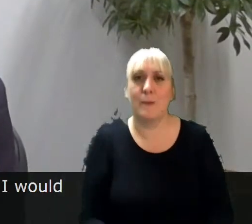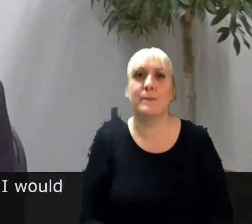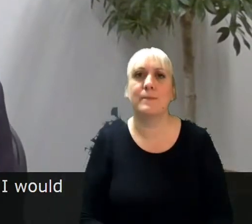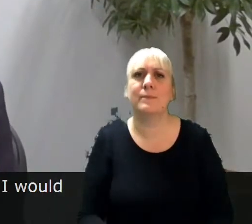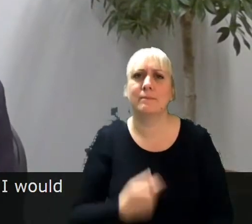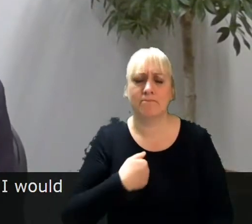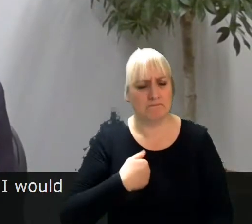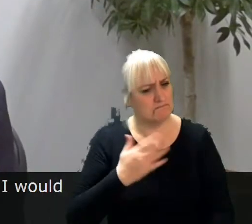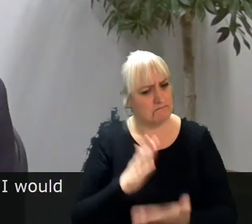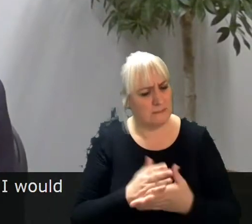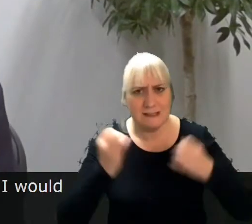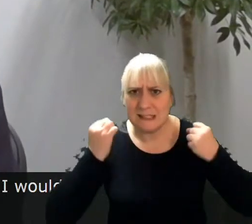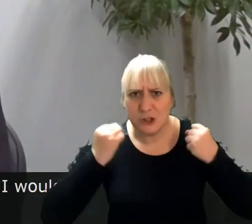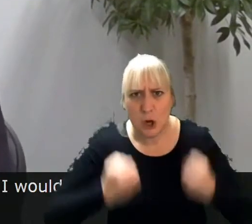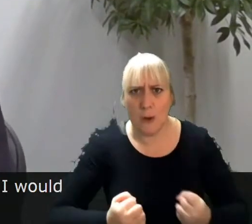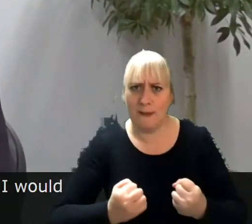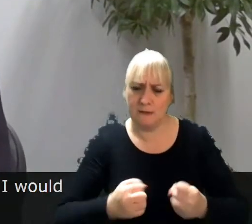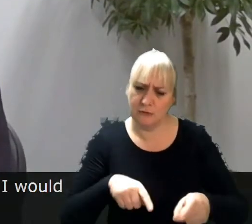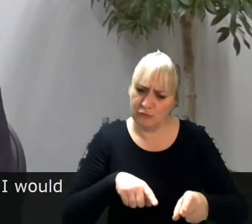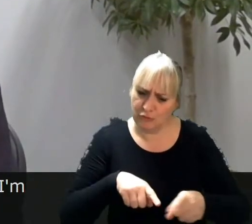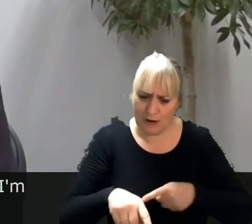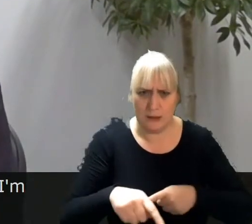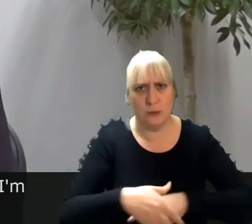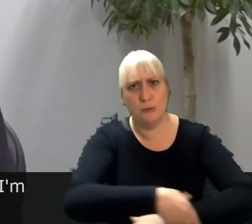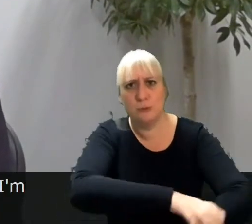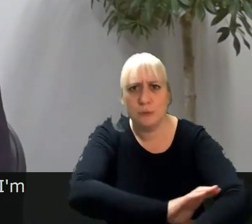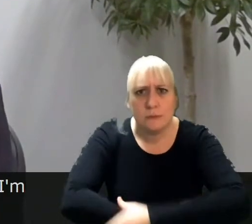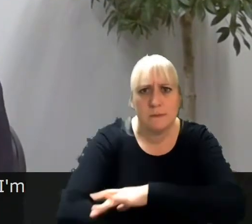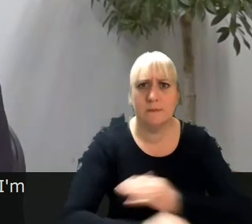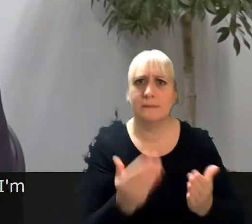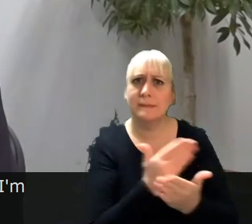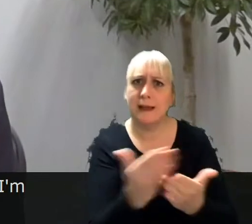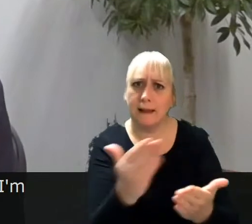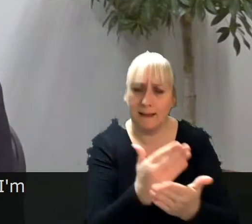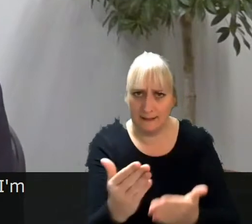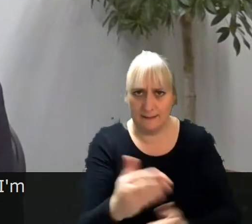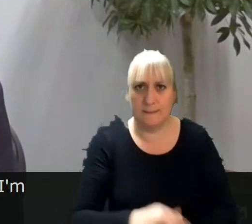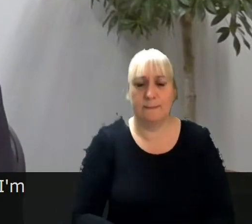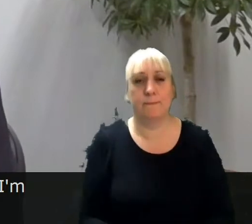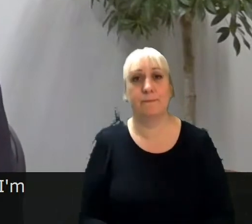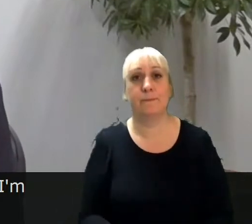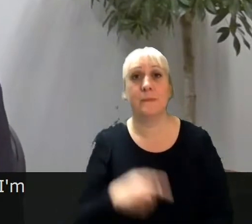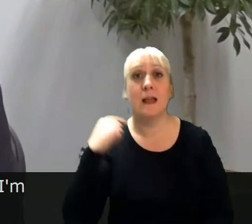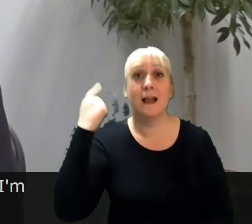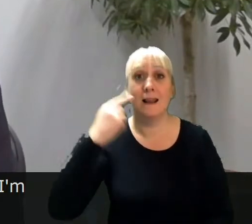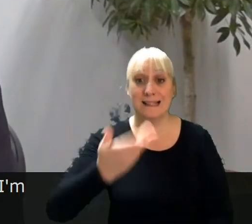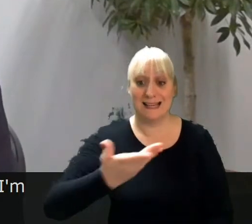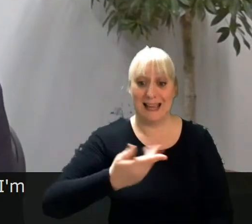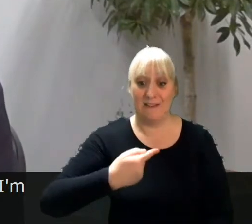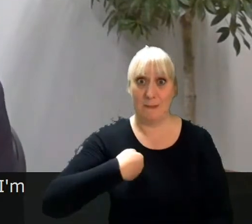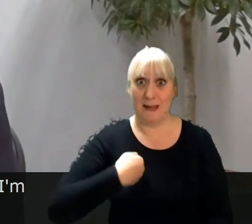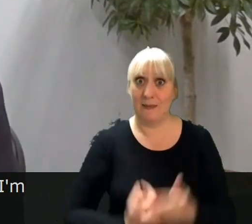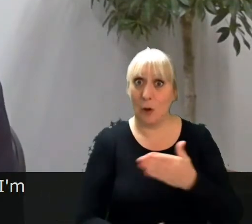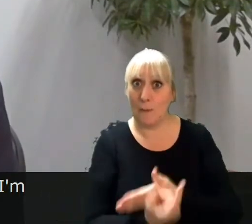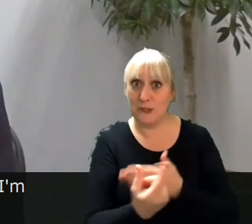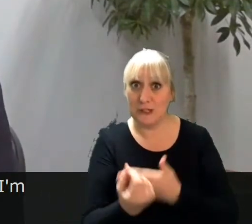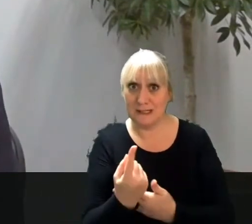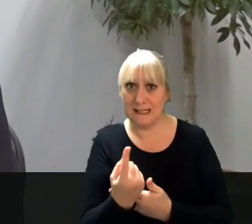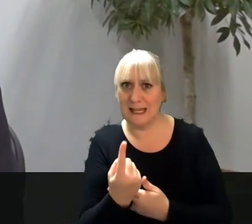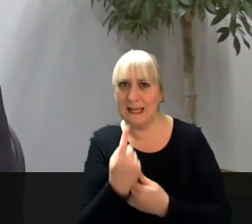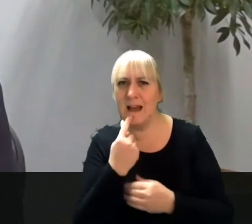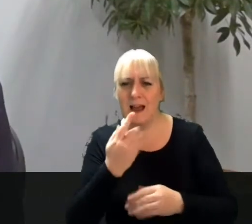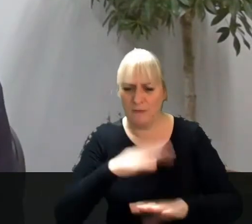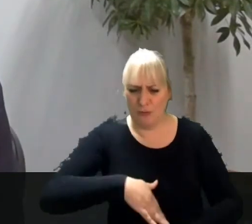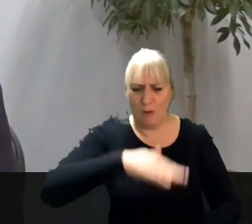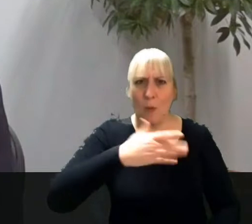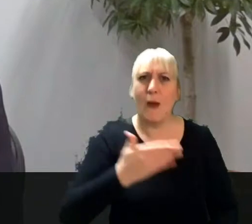to tackle these head on. London gave me the opportunities to go from the council estate where I grew up to being